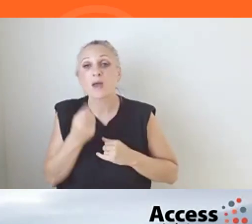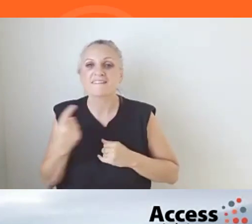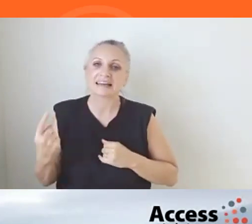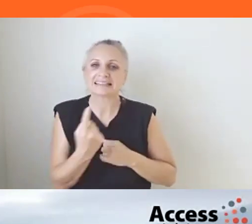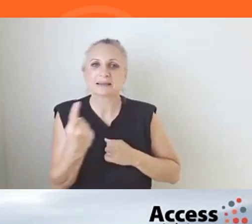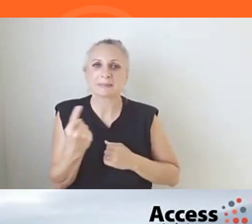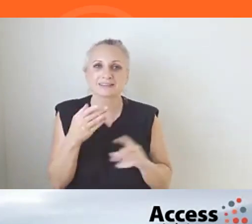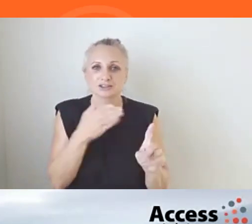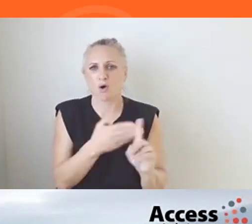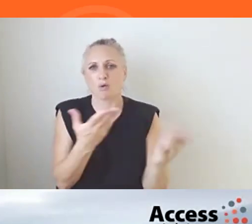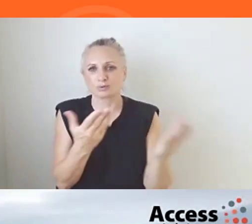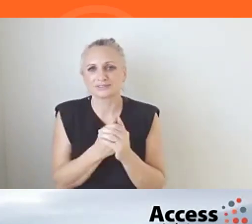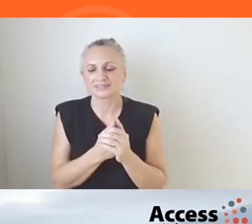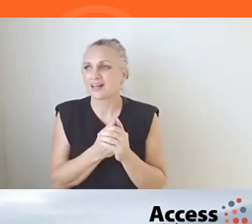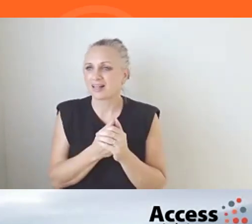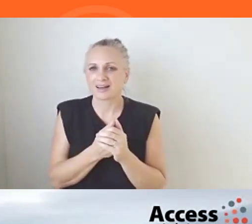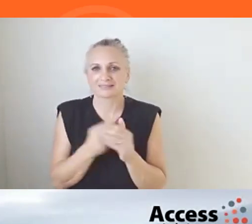So it's ACC,